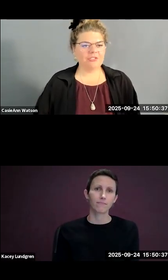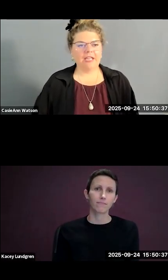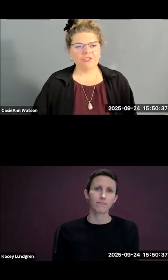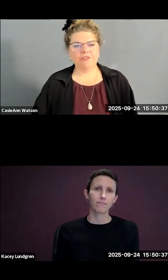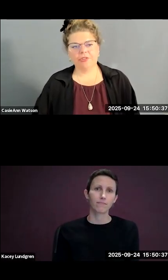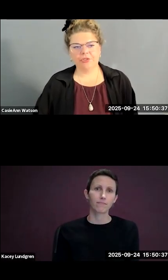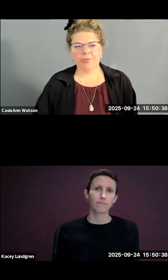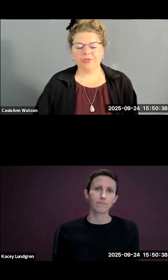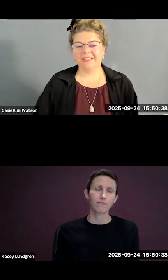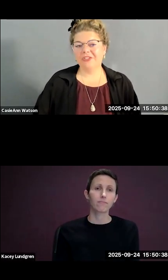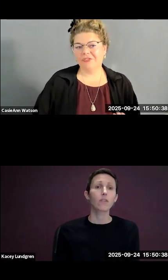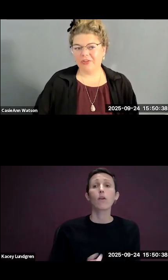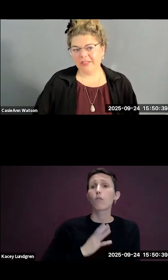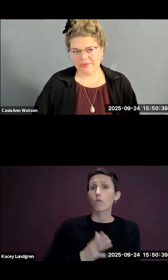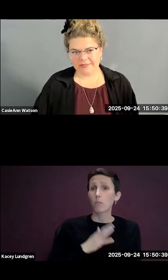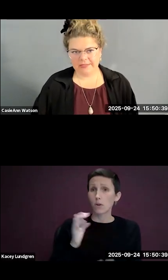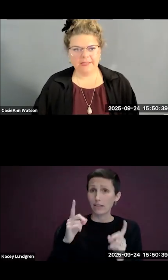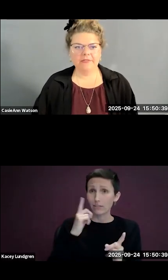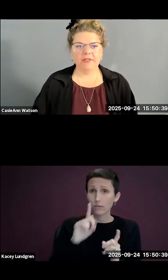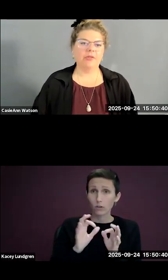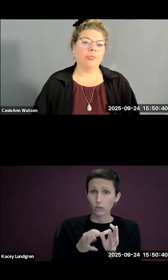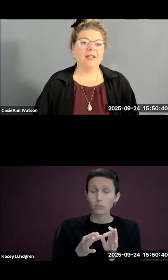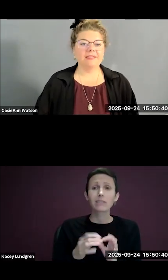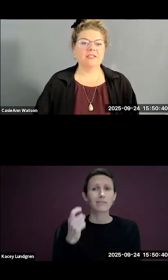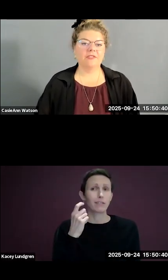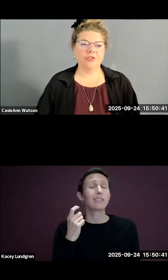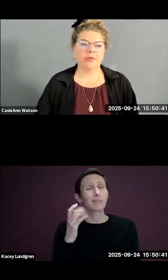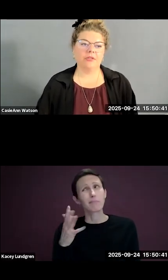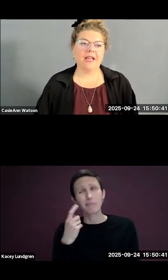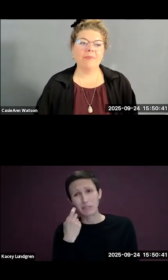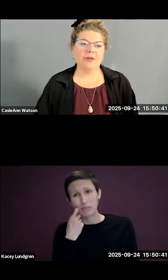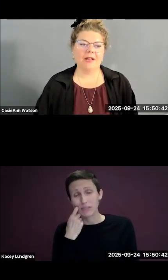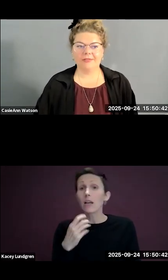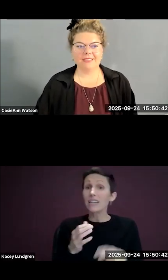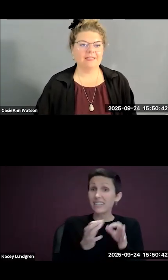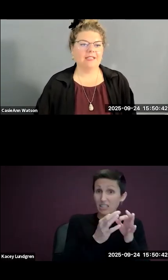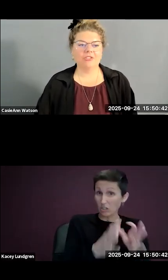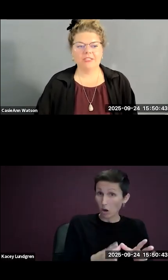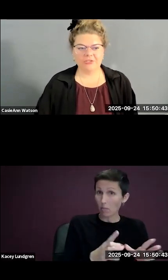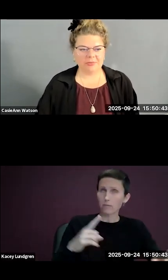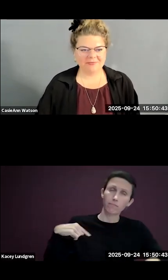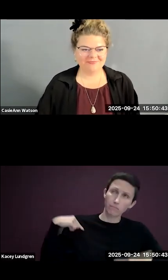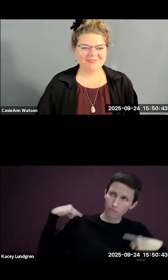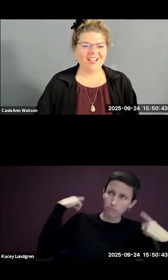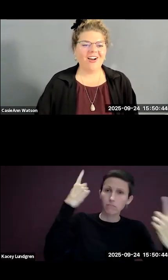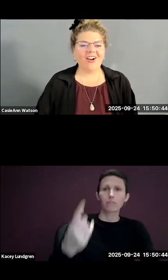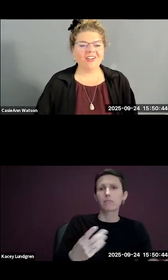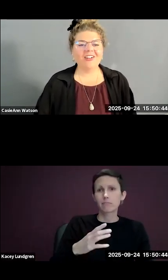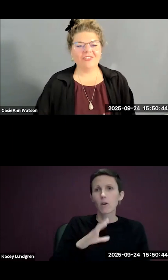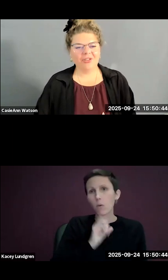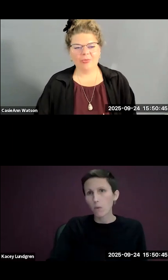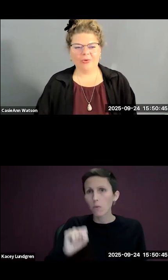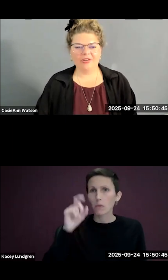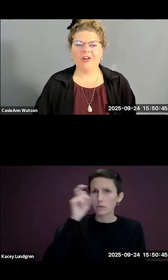So formal education for interpreters is fairly recent, even though the presence of interpreters have been around since ancient Egypt.